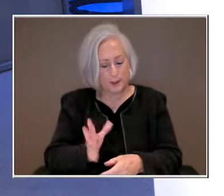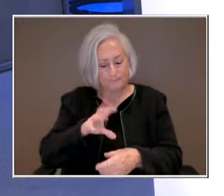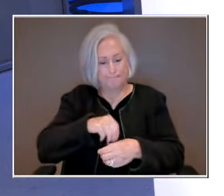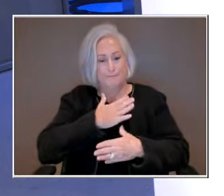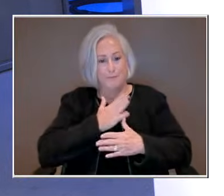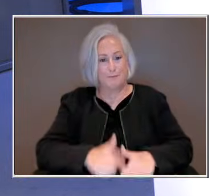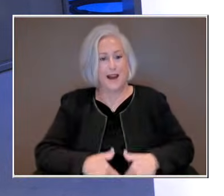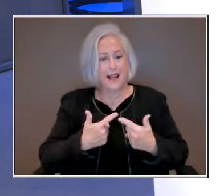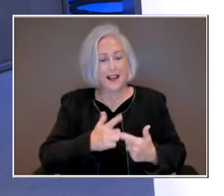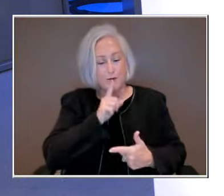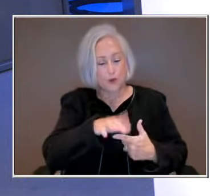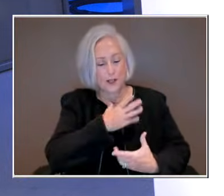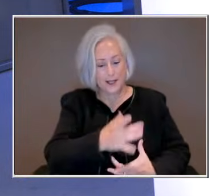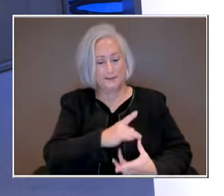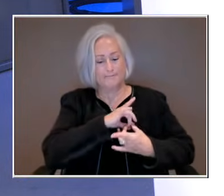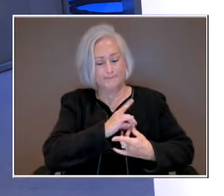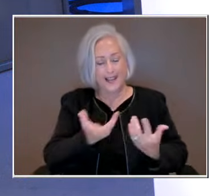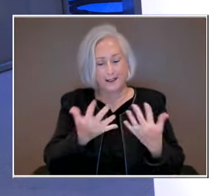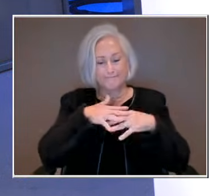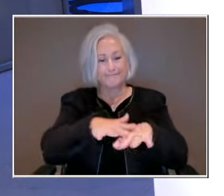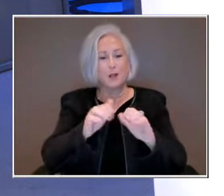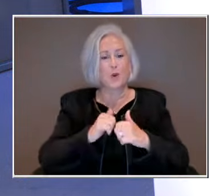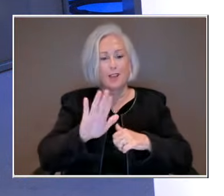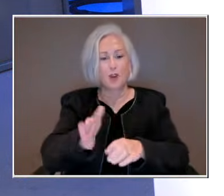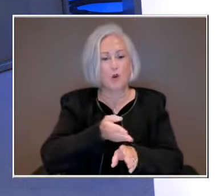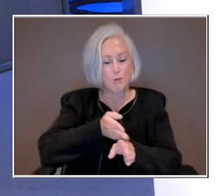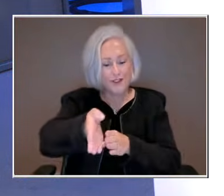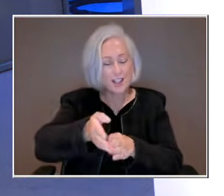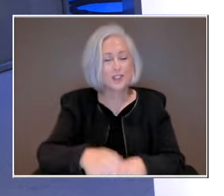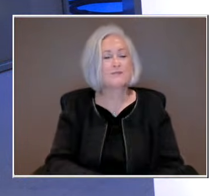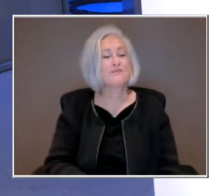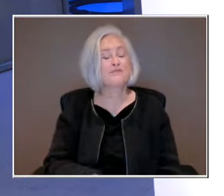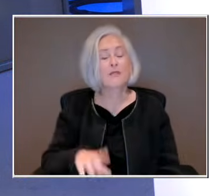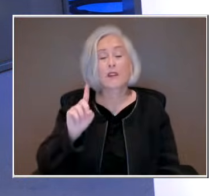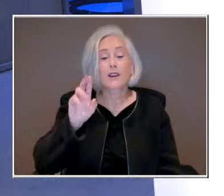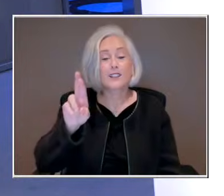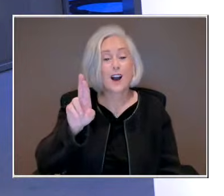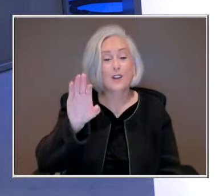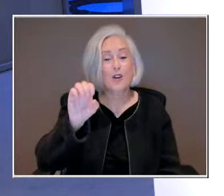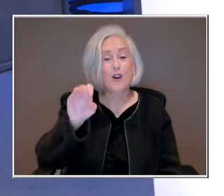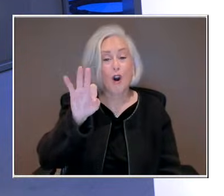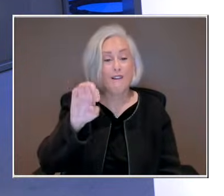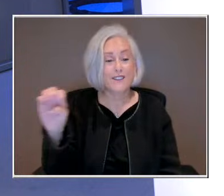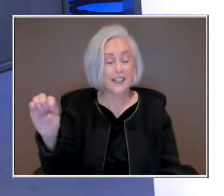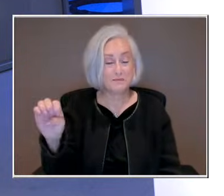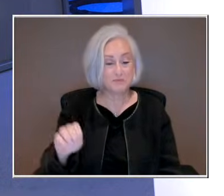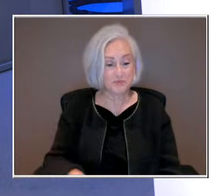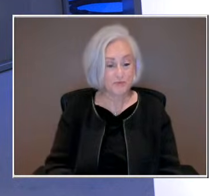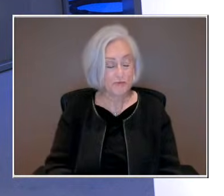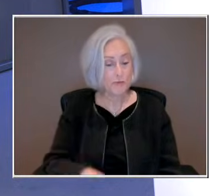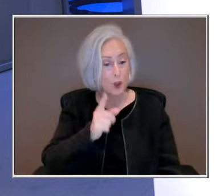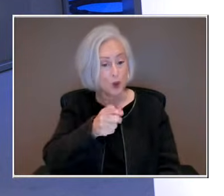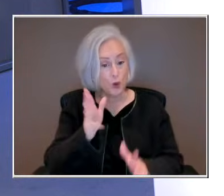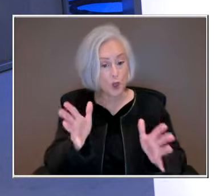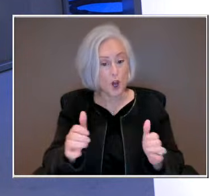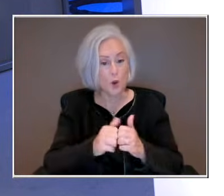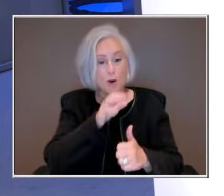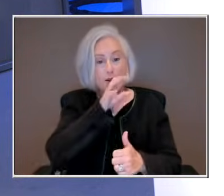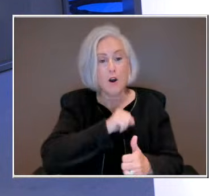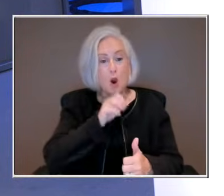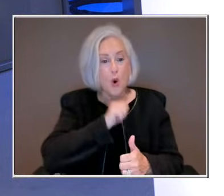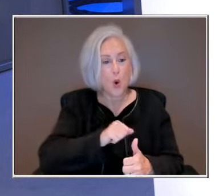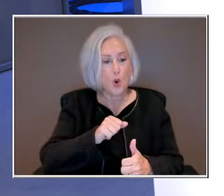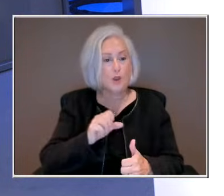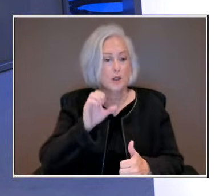weaving it into your profession and your studies. Absolutely. Dr. Coffey, when you talk to your older patient population, you're a